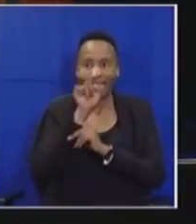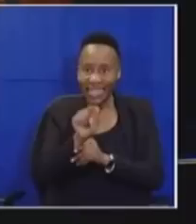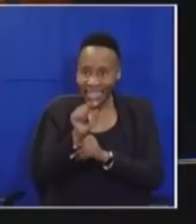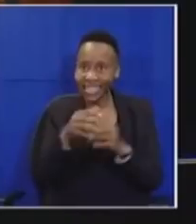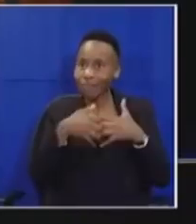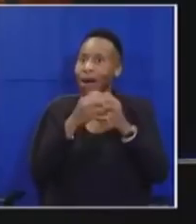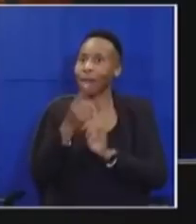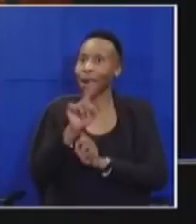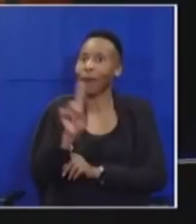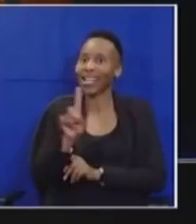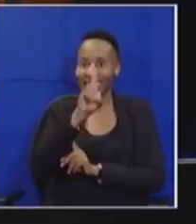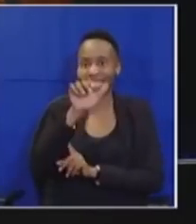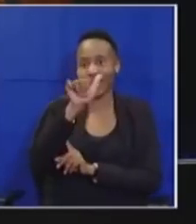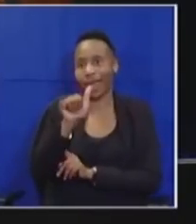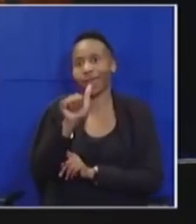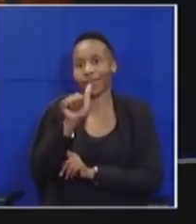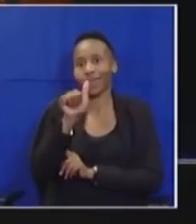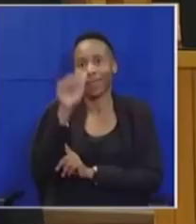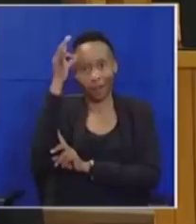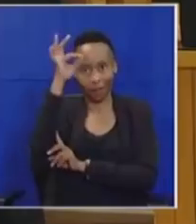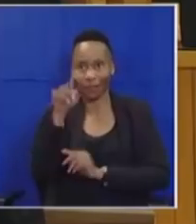governments. In fact,